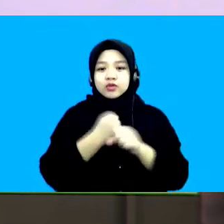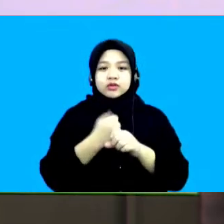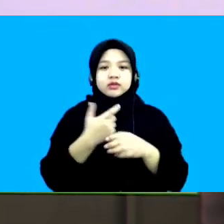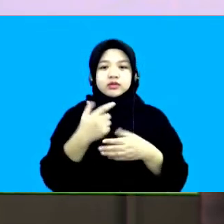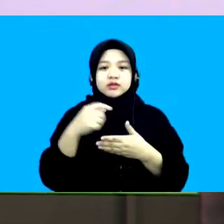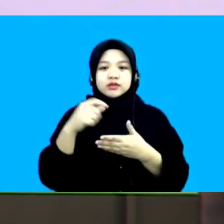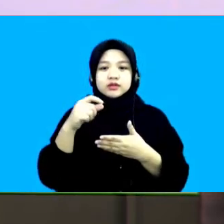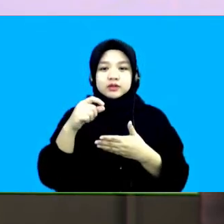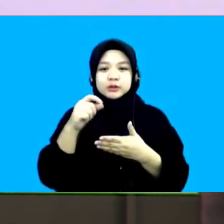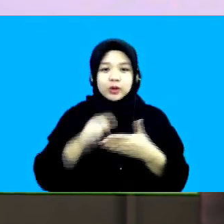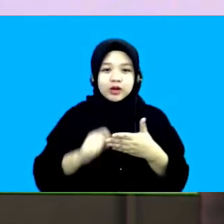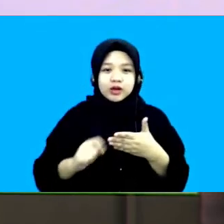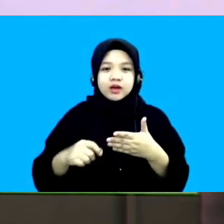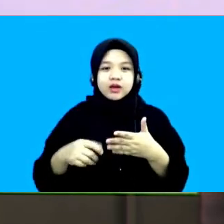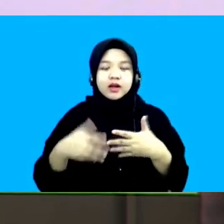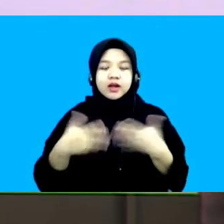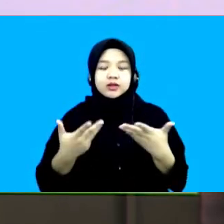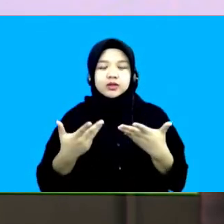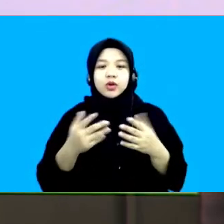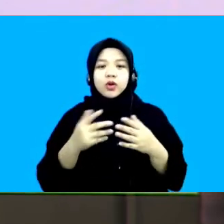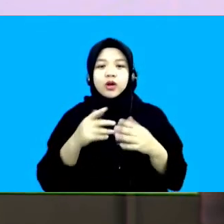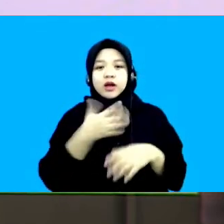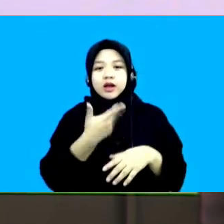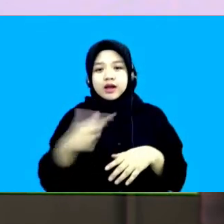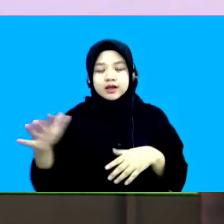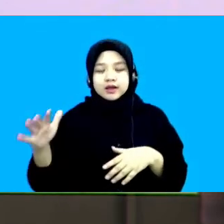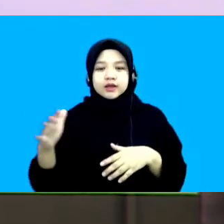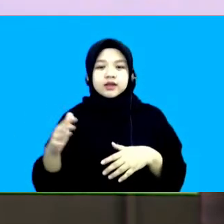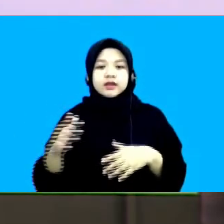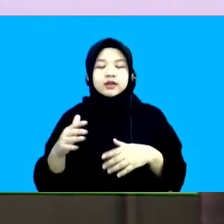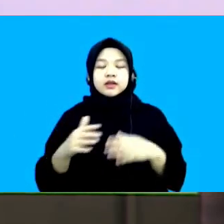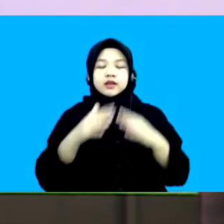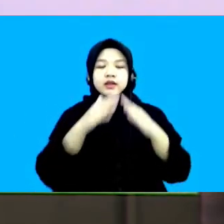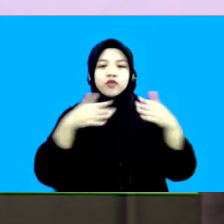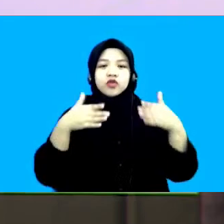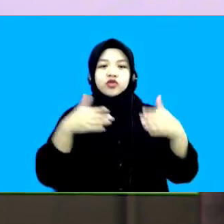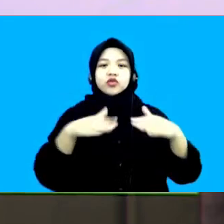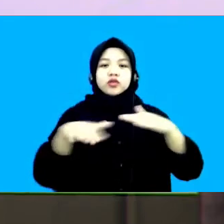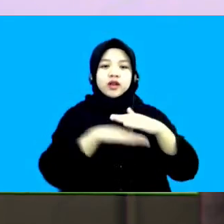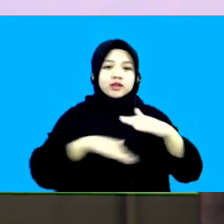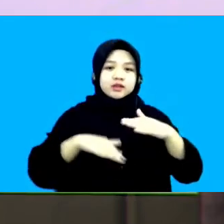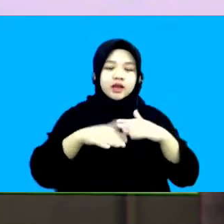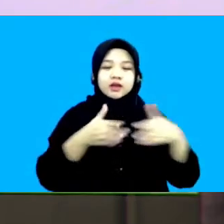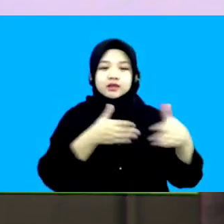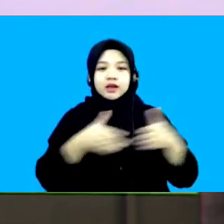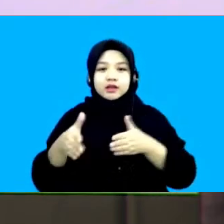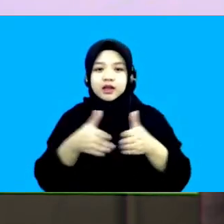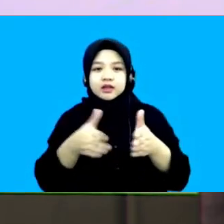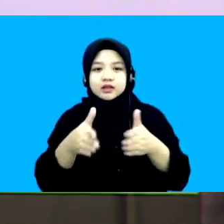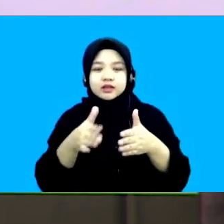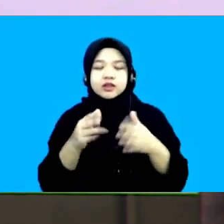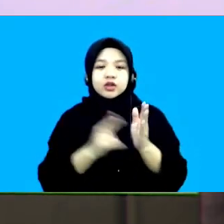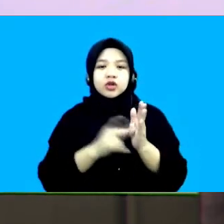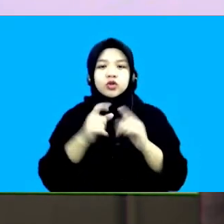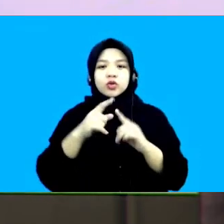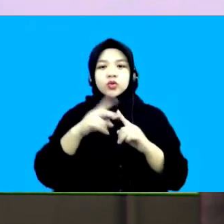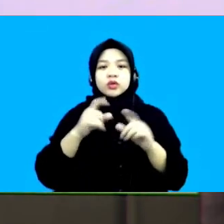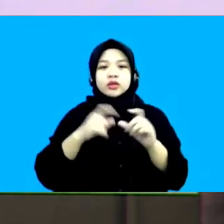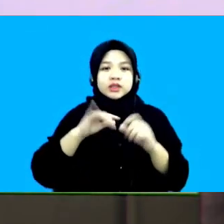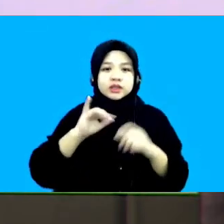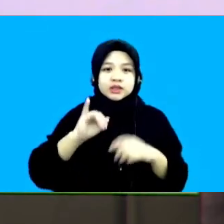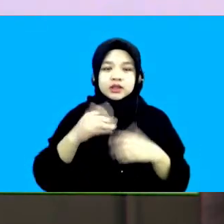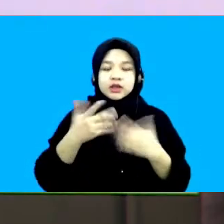student from Wageningen University. I think the question directed to you, Professor Foster. In